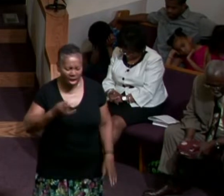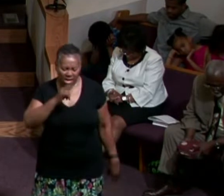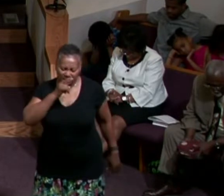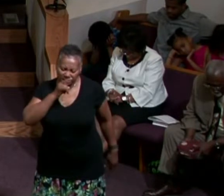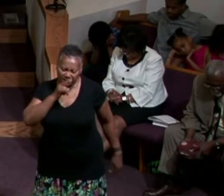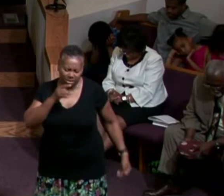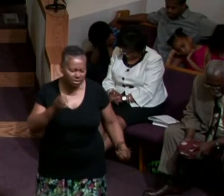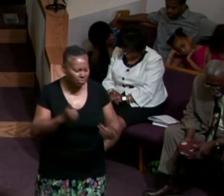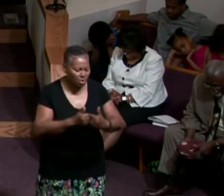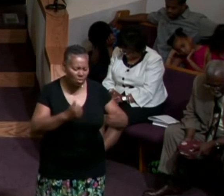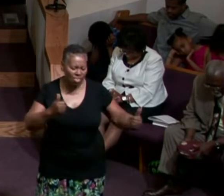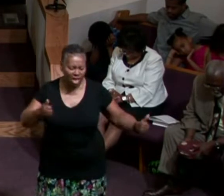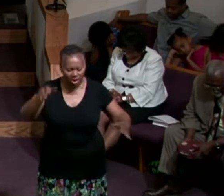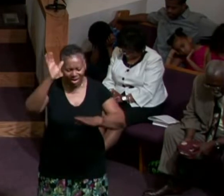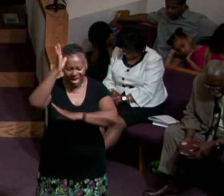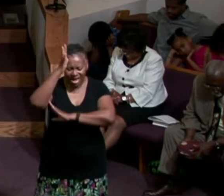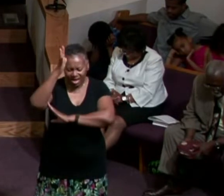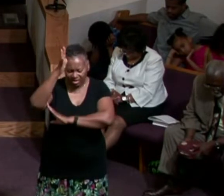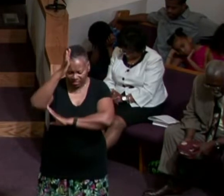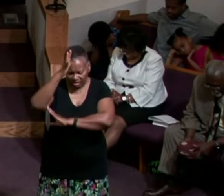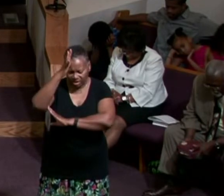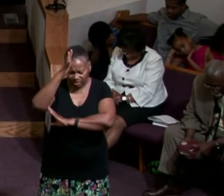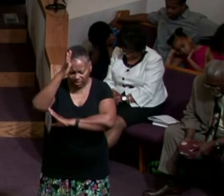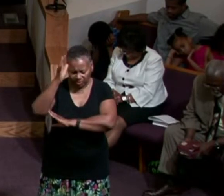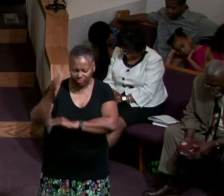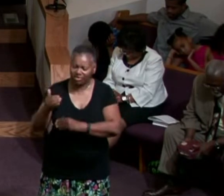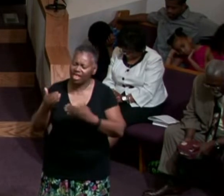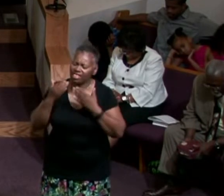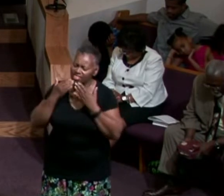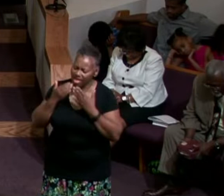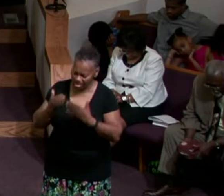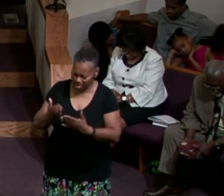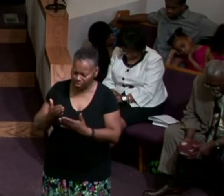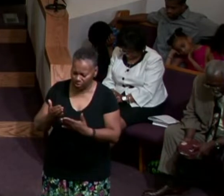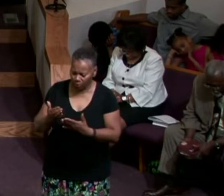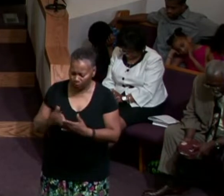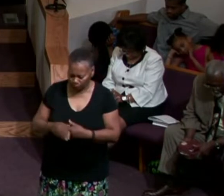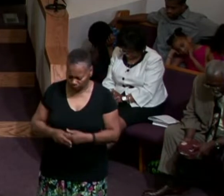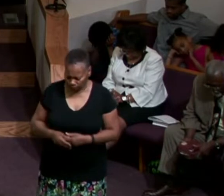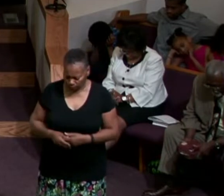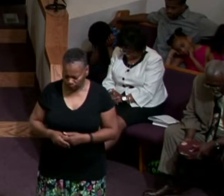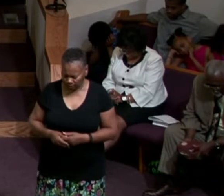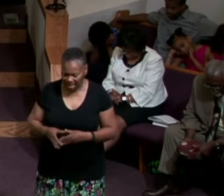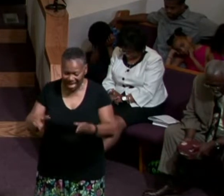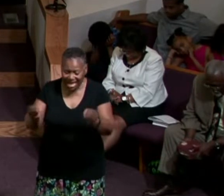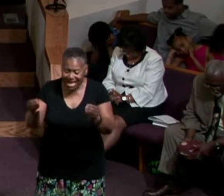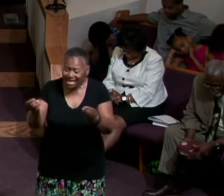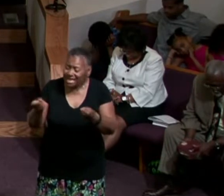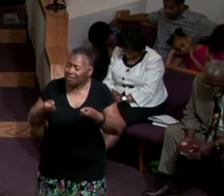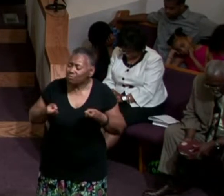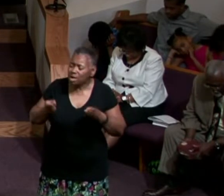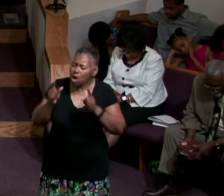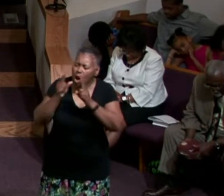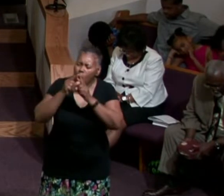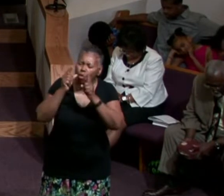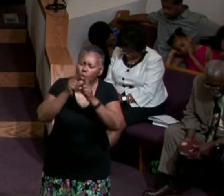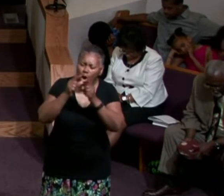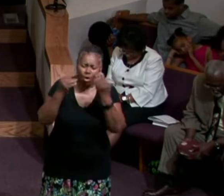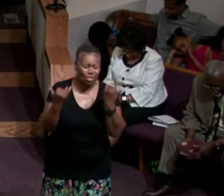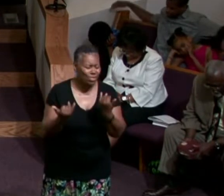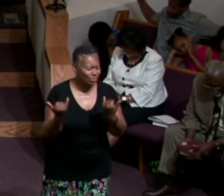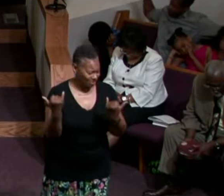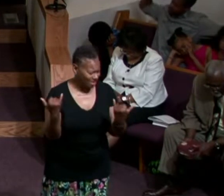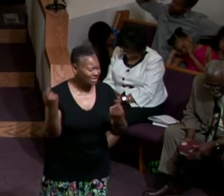without a father figure. And we say thank you for them as well. Give me a word this day.